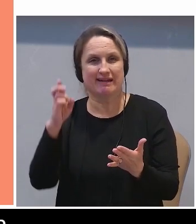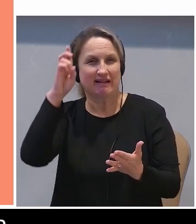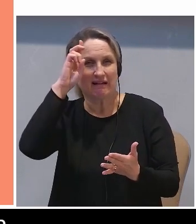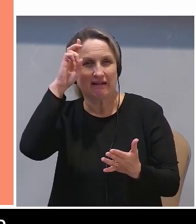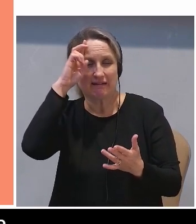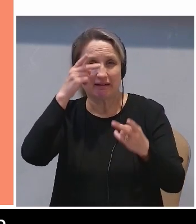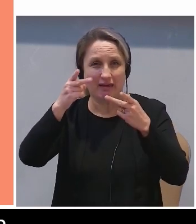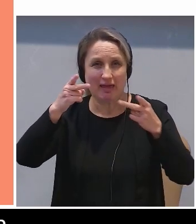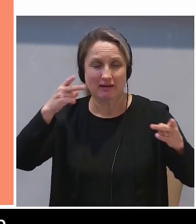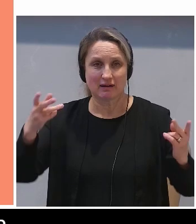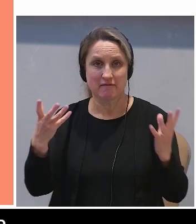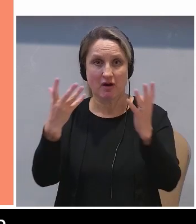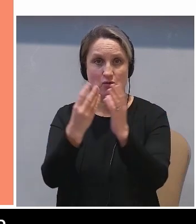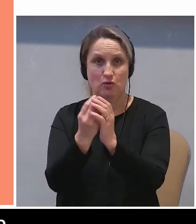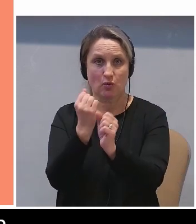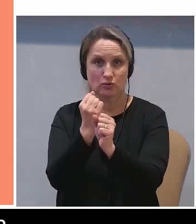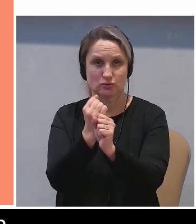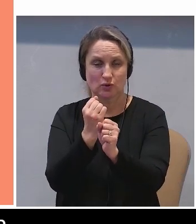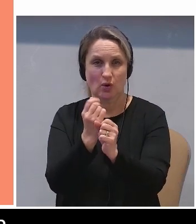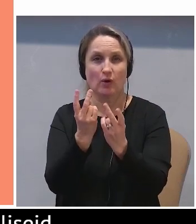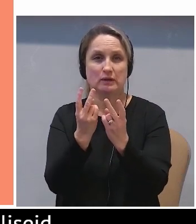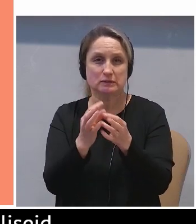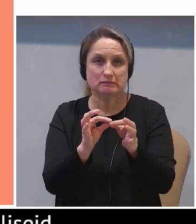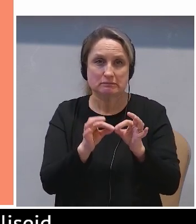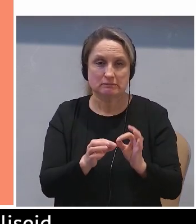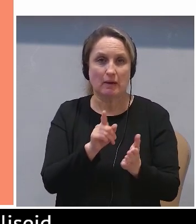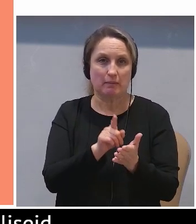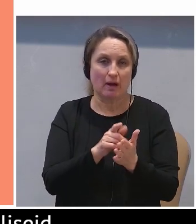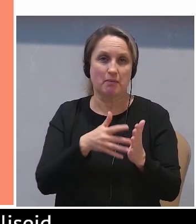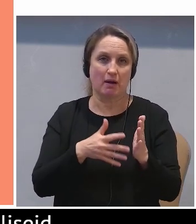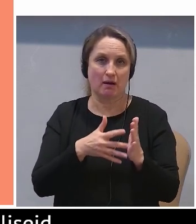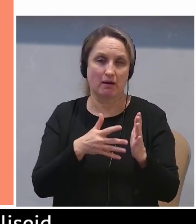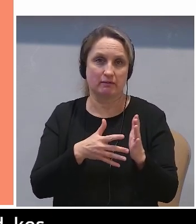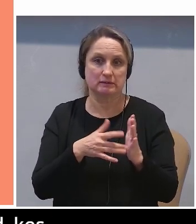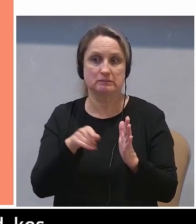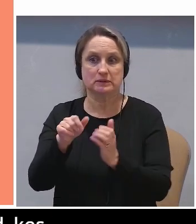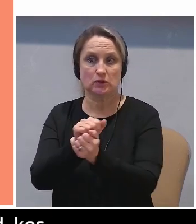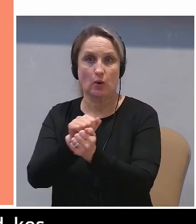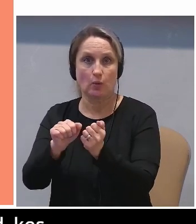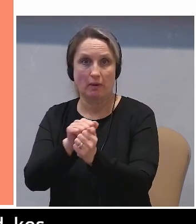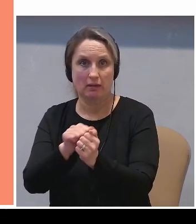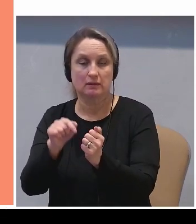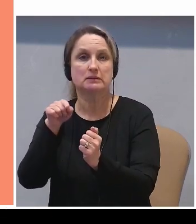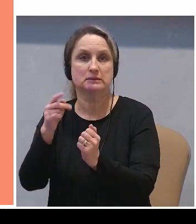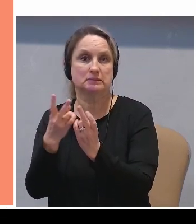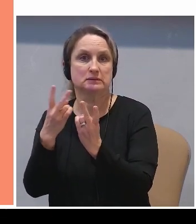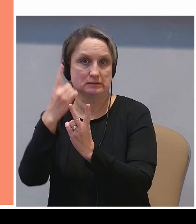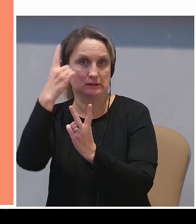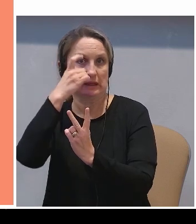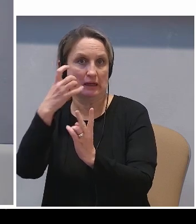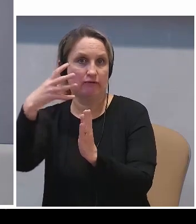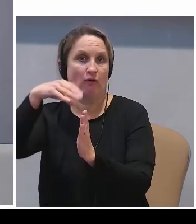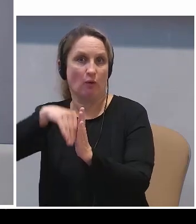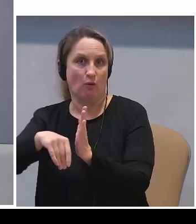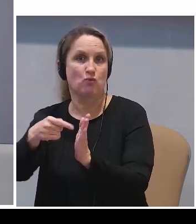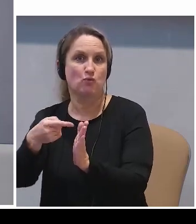document has this information. Or the other guidance that they have developed is specific topics that have to be covered in an informed consent